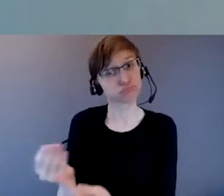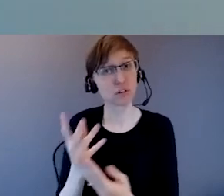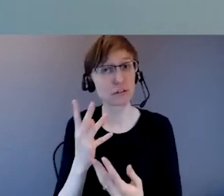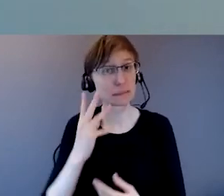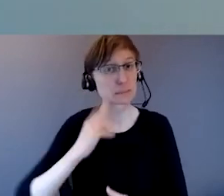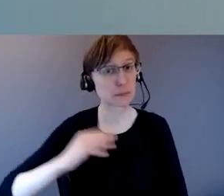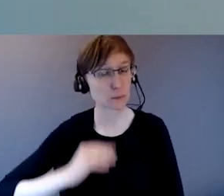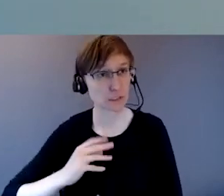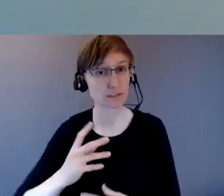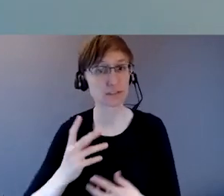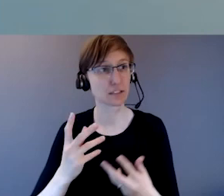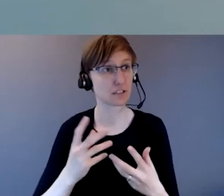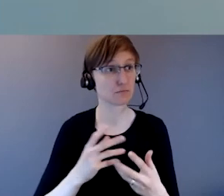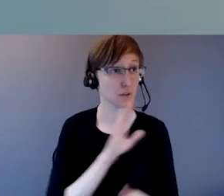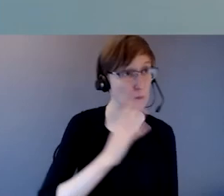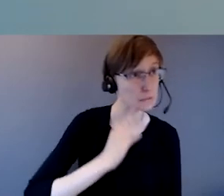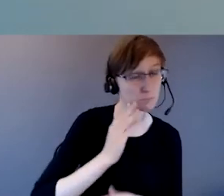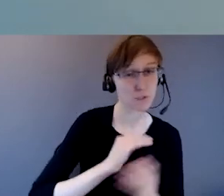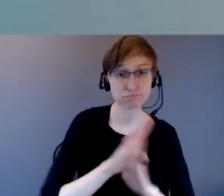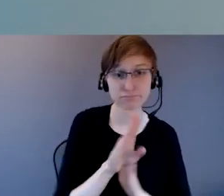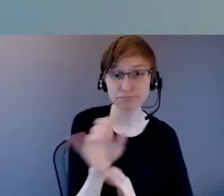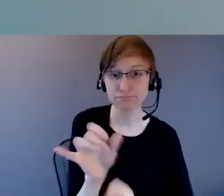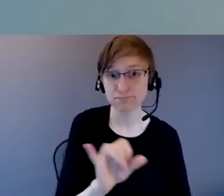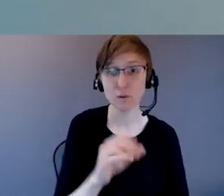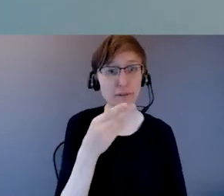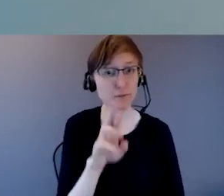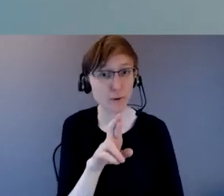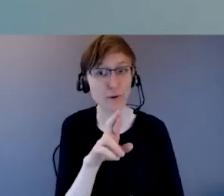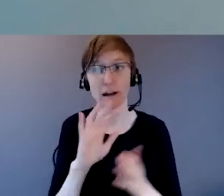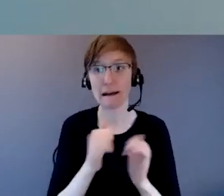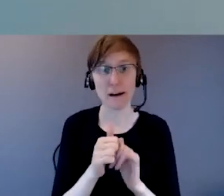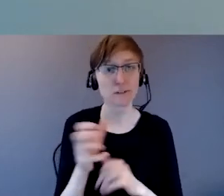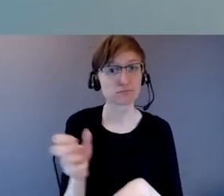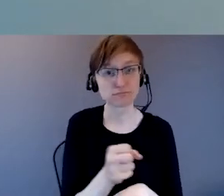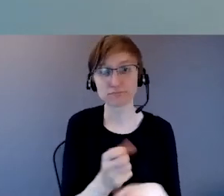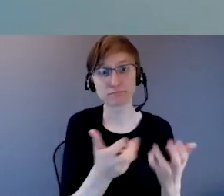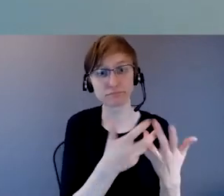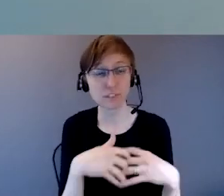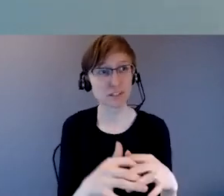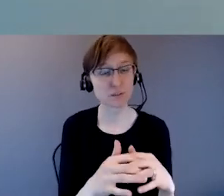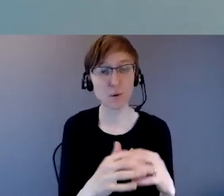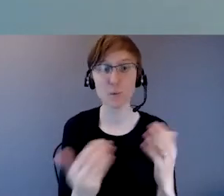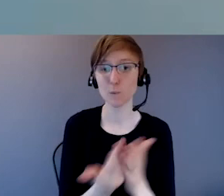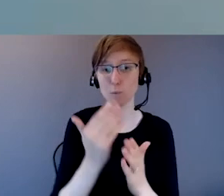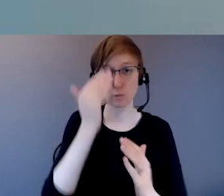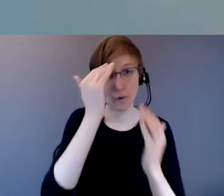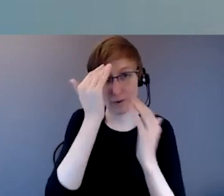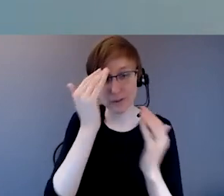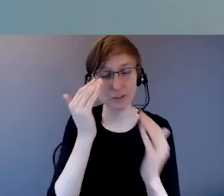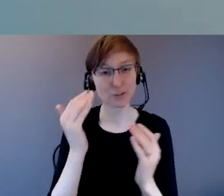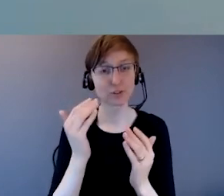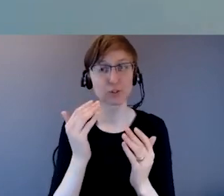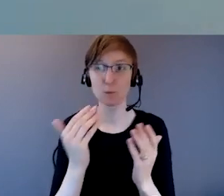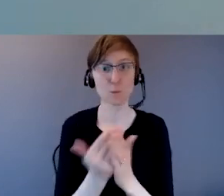experiences in human resources, onboarding strategies, and discovering new knowledge and new strategies